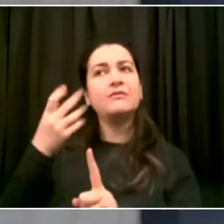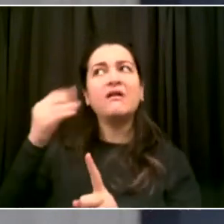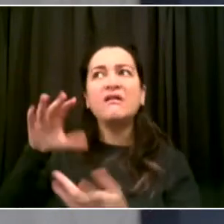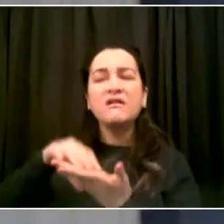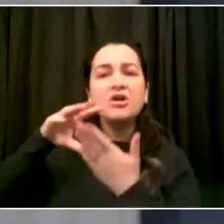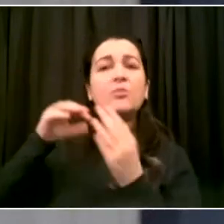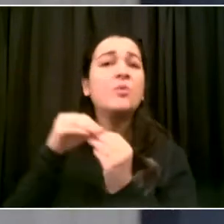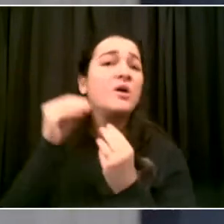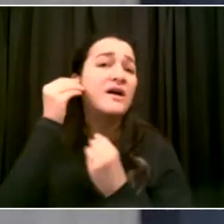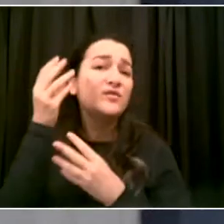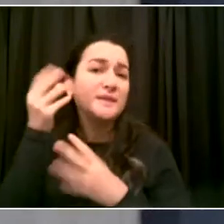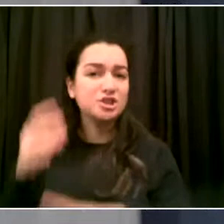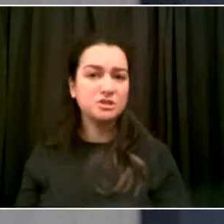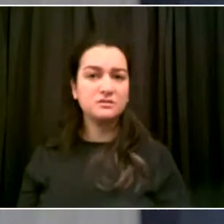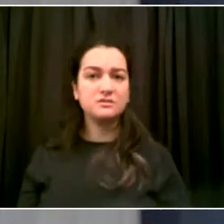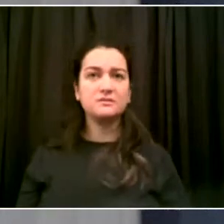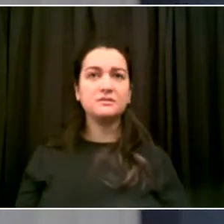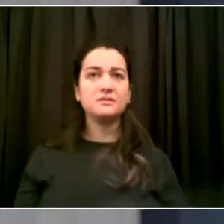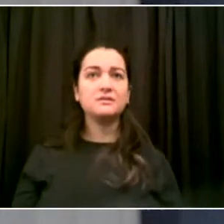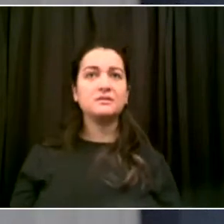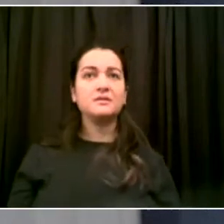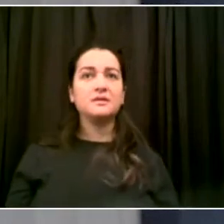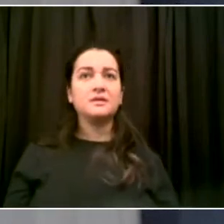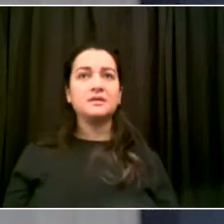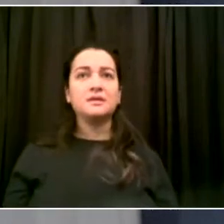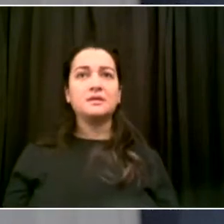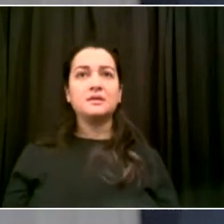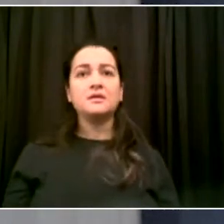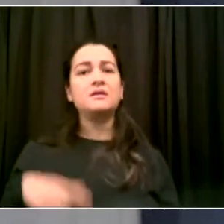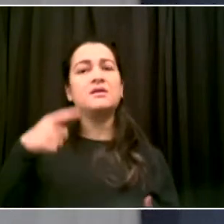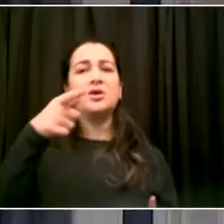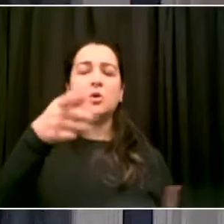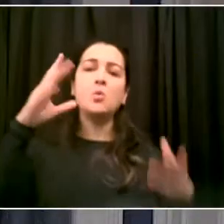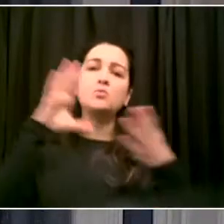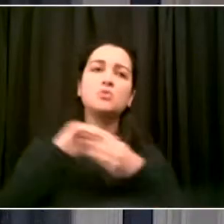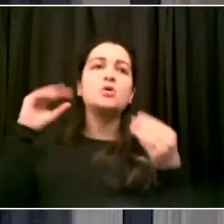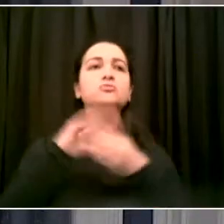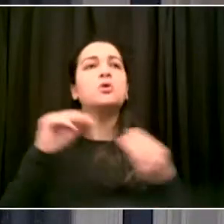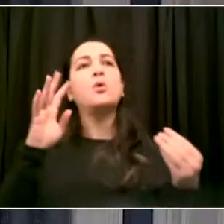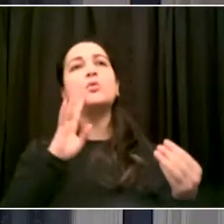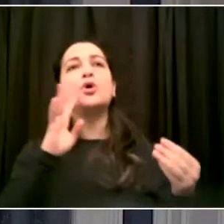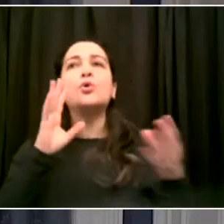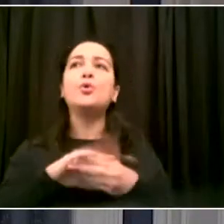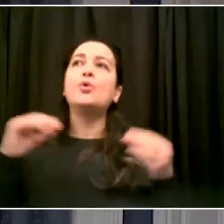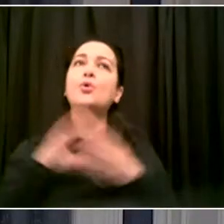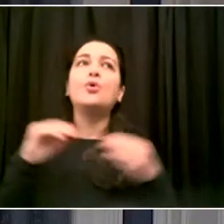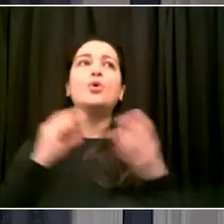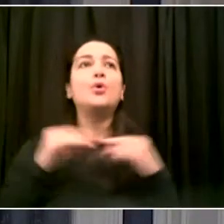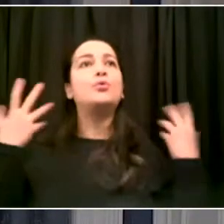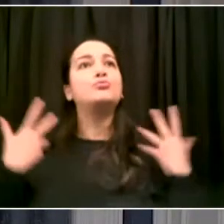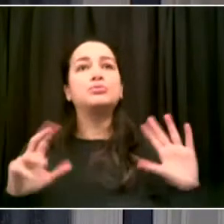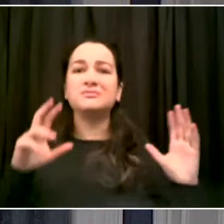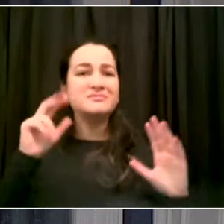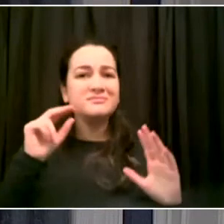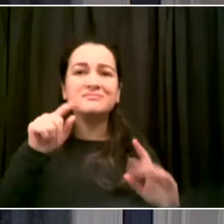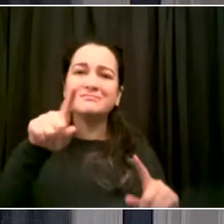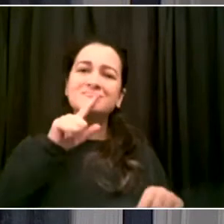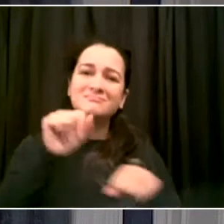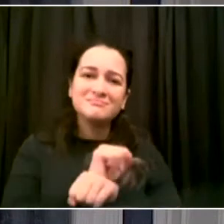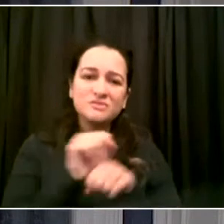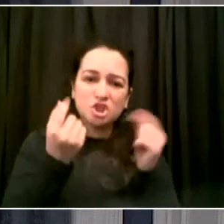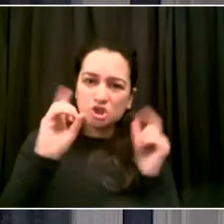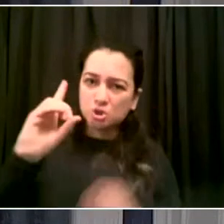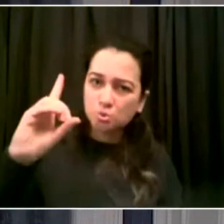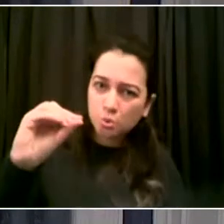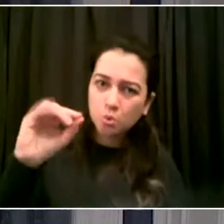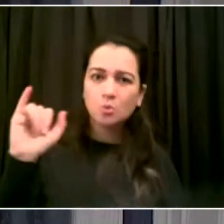communities. Thank you again, Mr. Mayor, and I look forward to working with you to continue to find ways to protect our communities and to recover